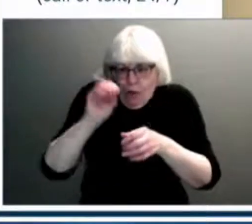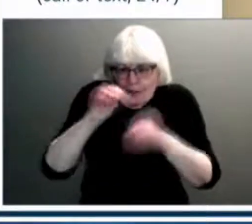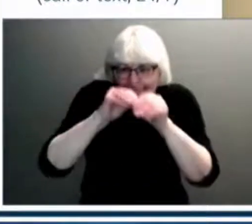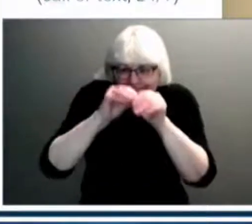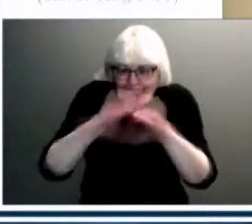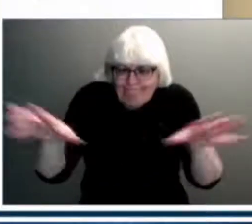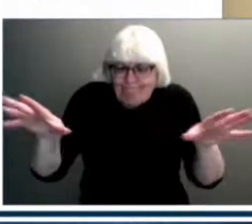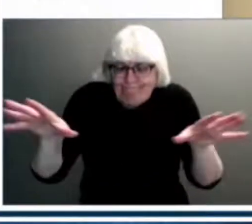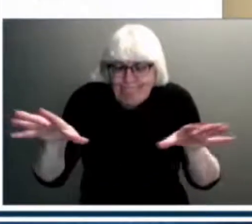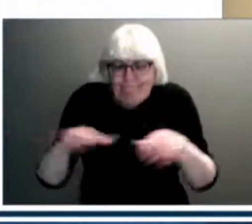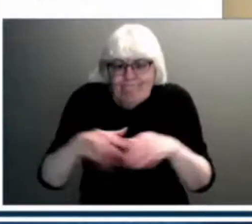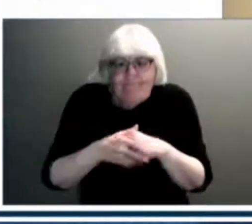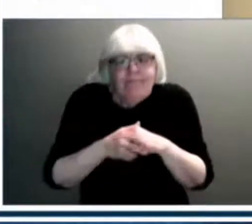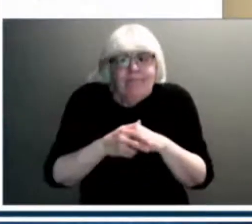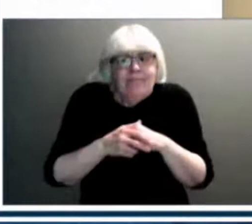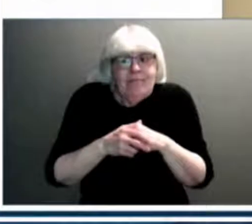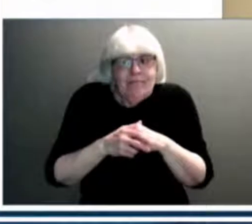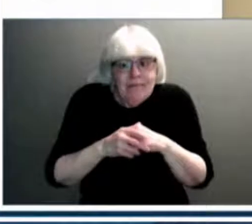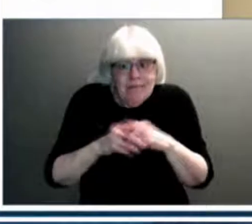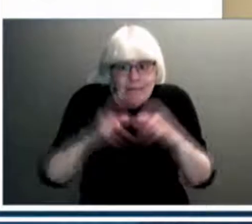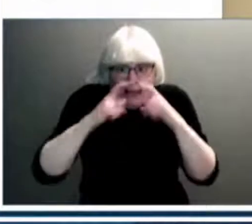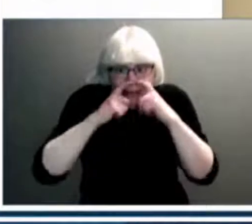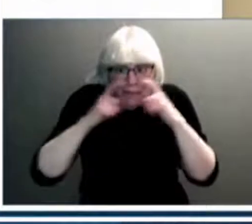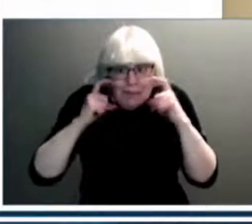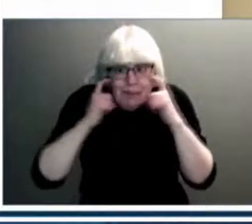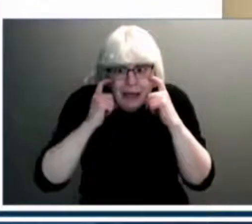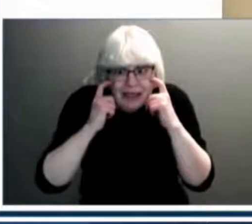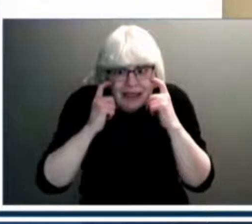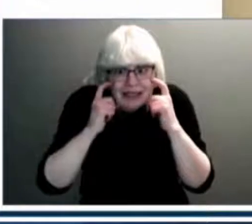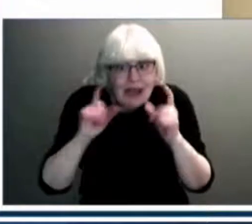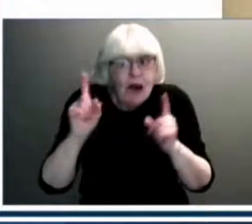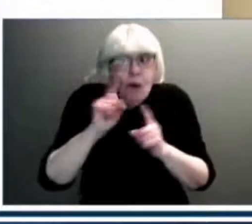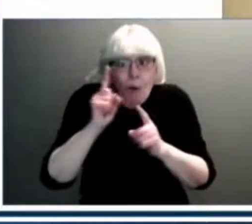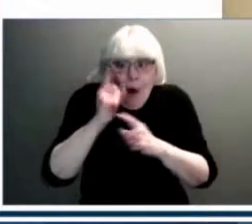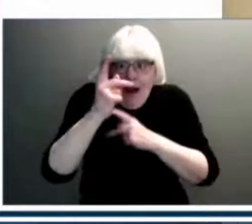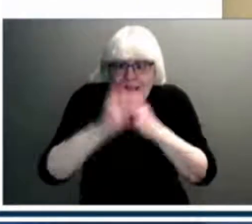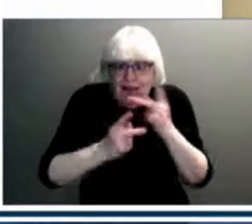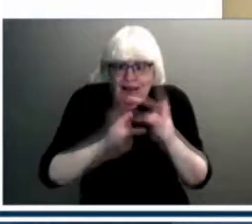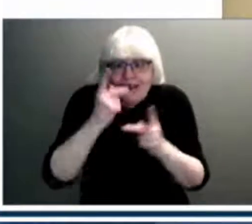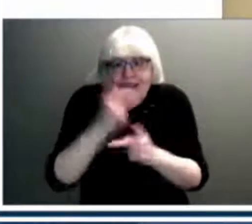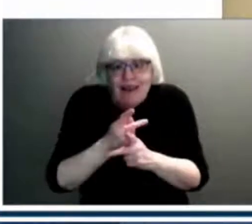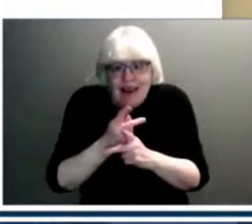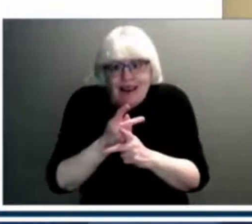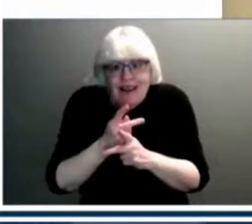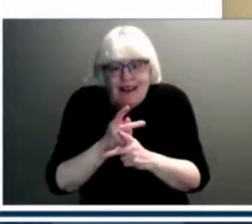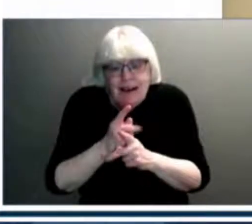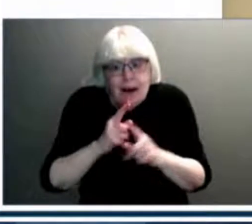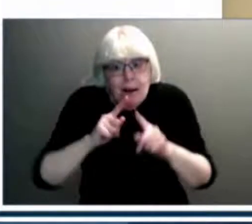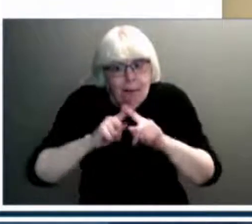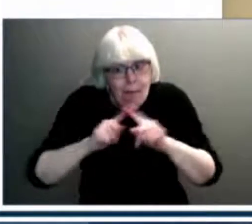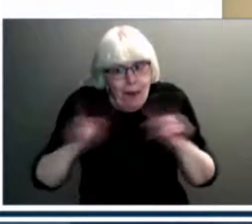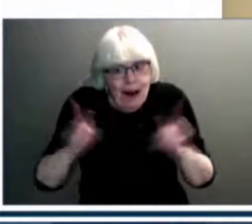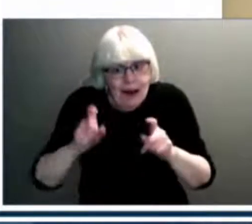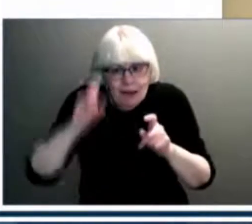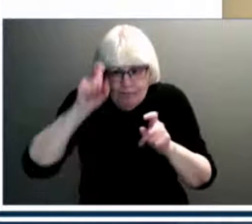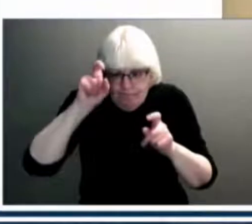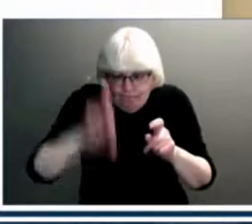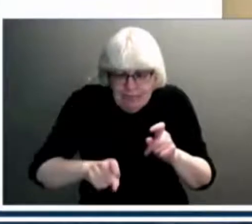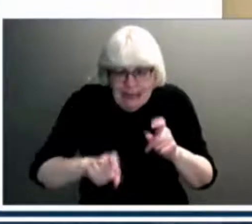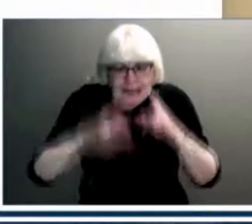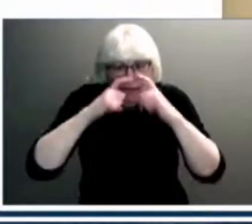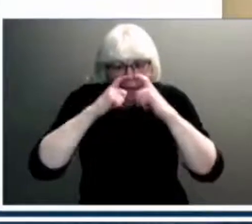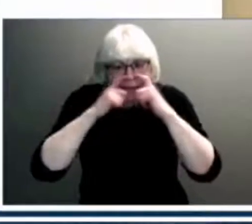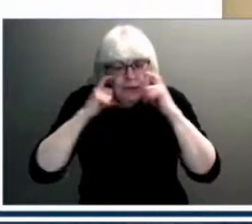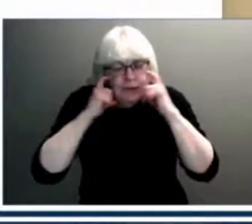of mask is important, wearing the mask where it's necessary and wearing it properly, snugly